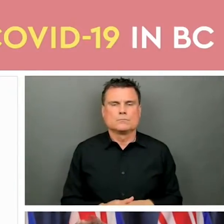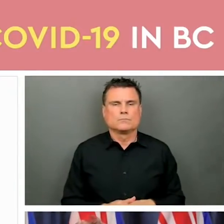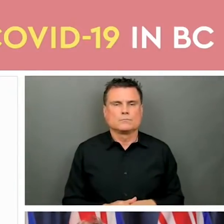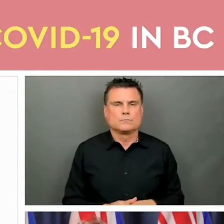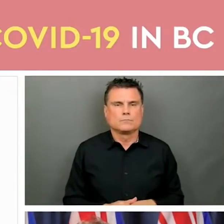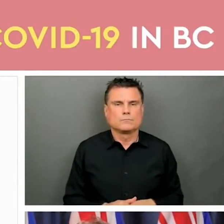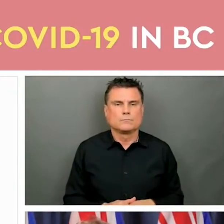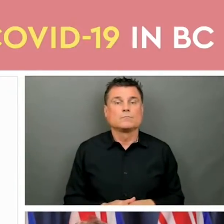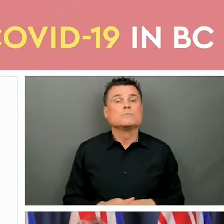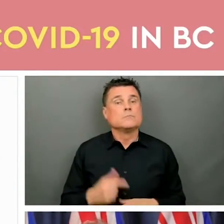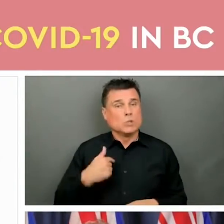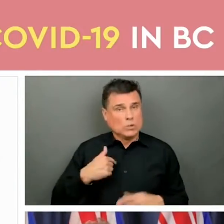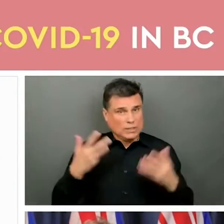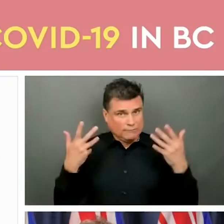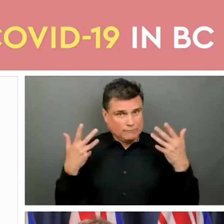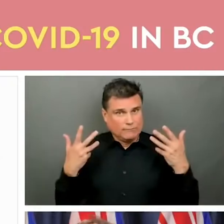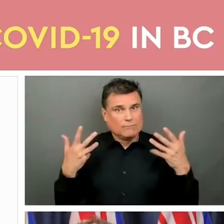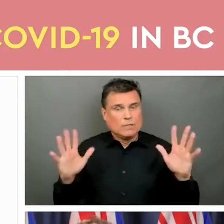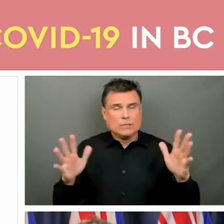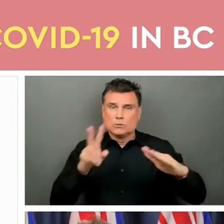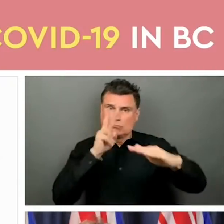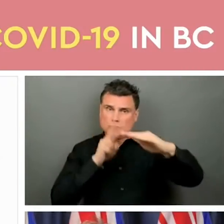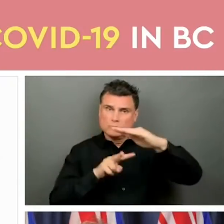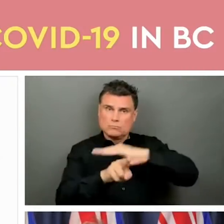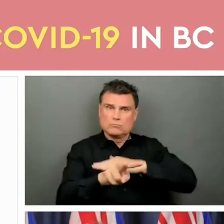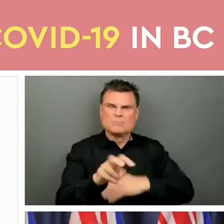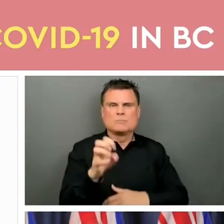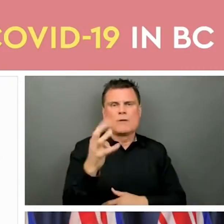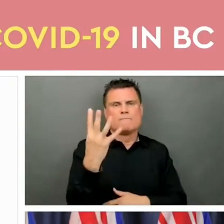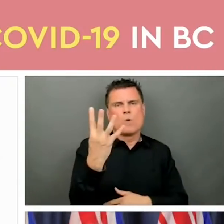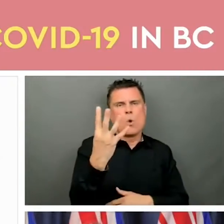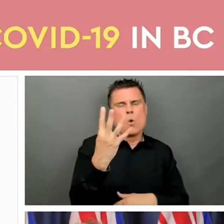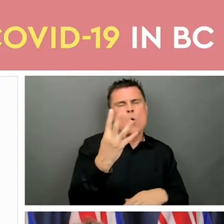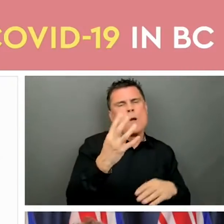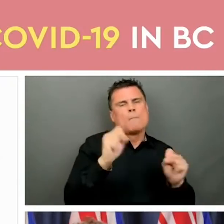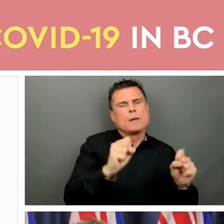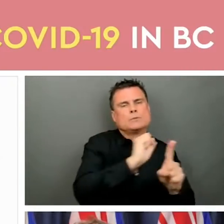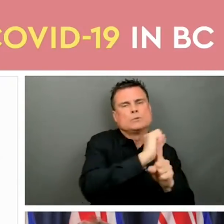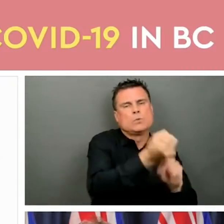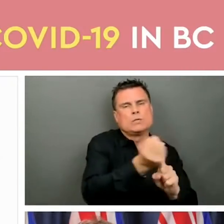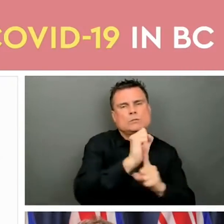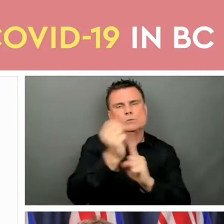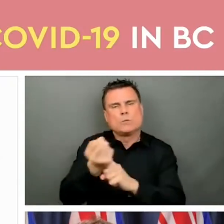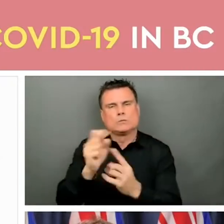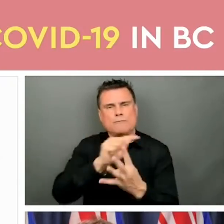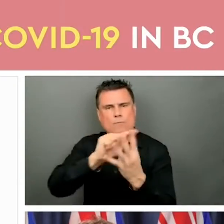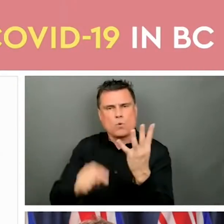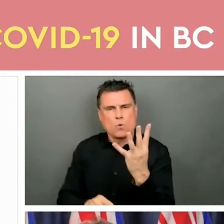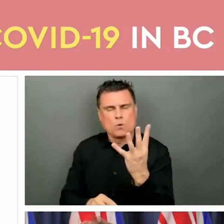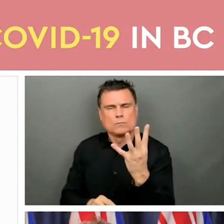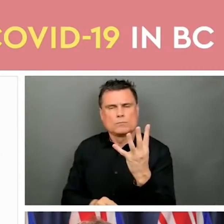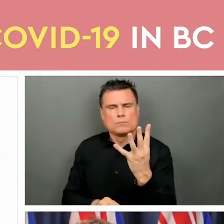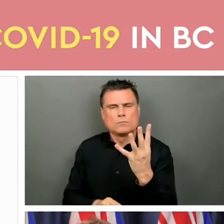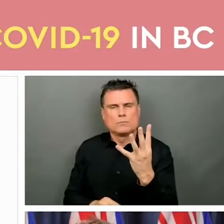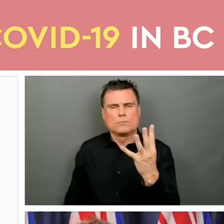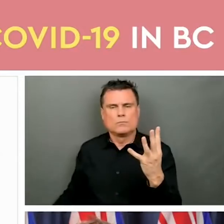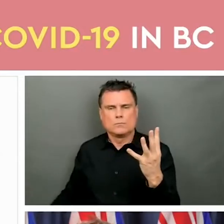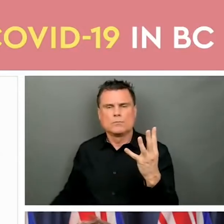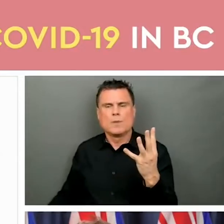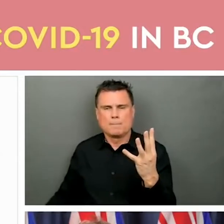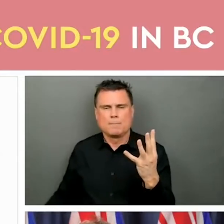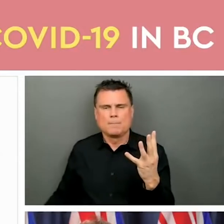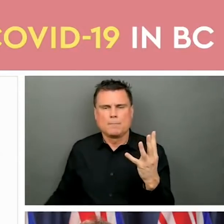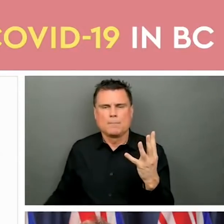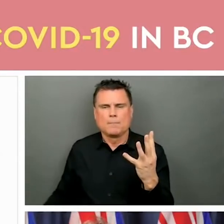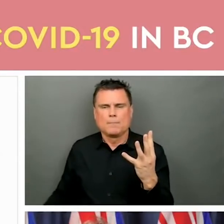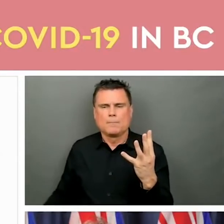We laid out 4 scenarios. You can see them there. The presentation will be available online. But just to say, and you'll see at the bottom, that we're clearly at the